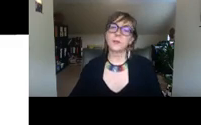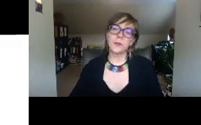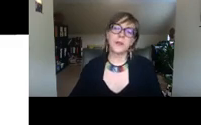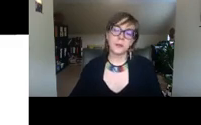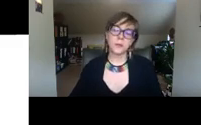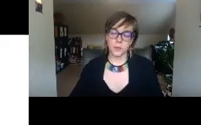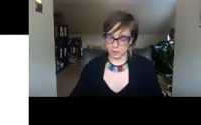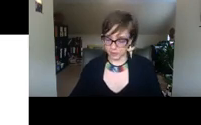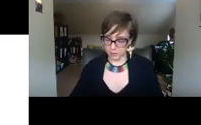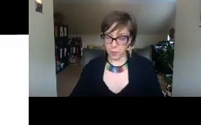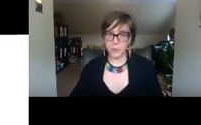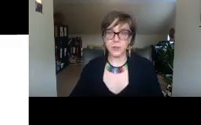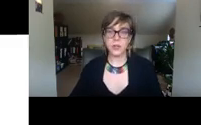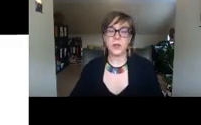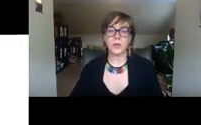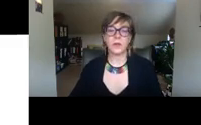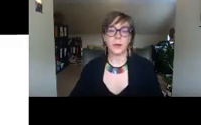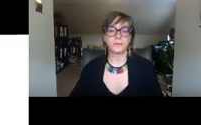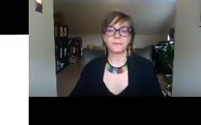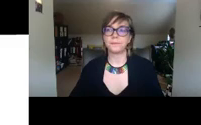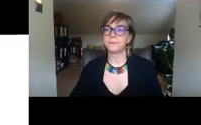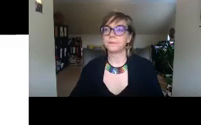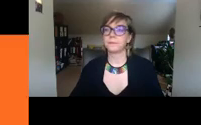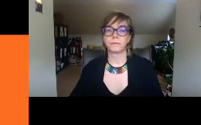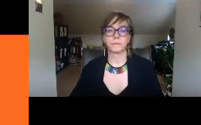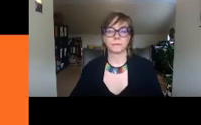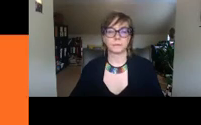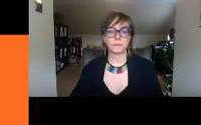And it was really neat to see. So I'm going to share that with you now.